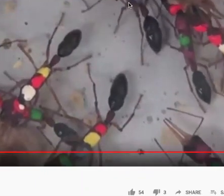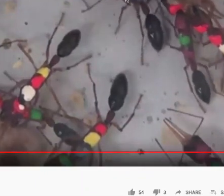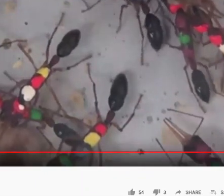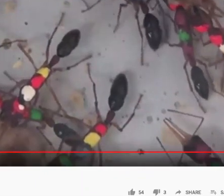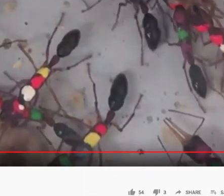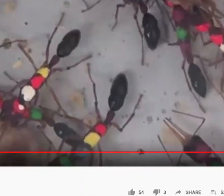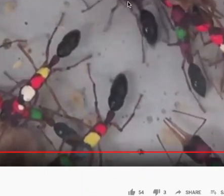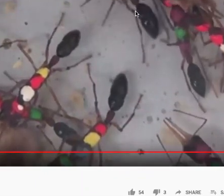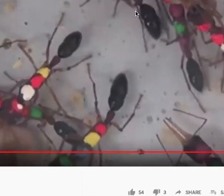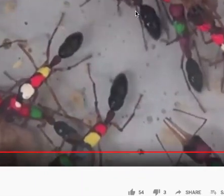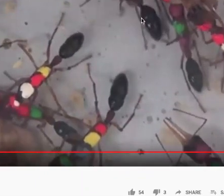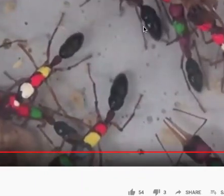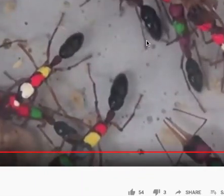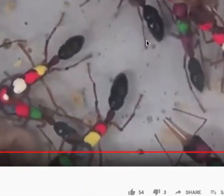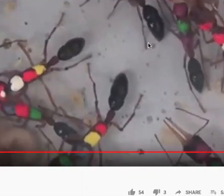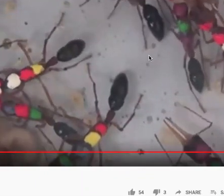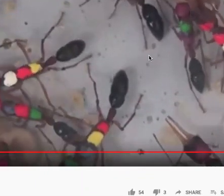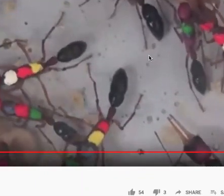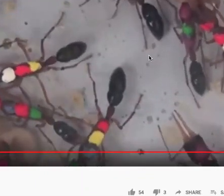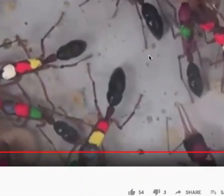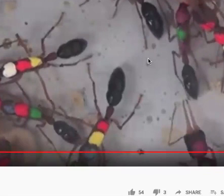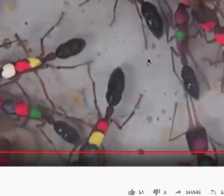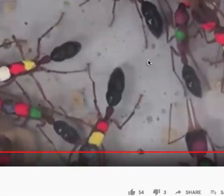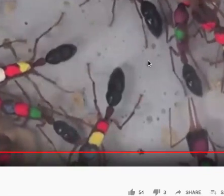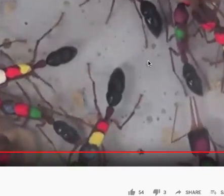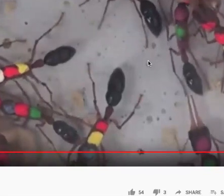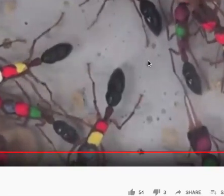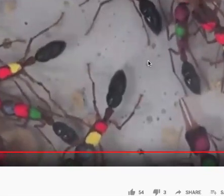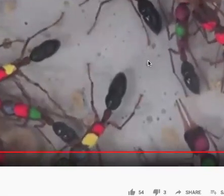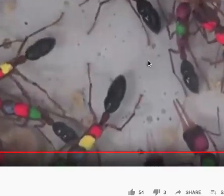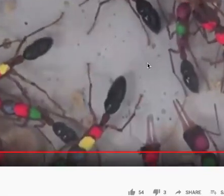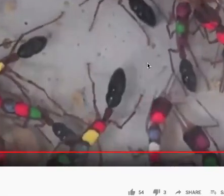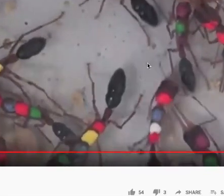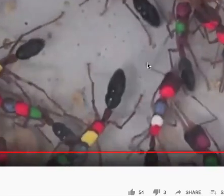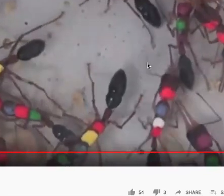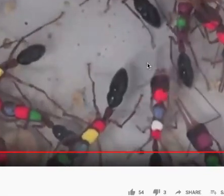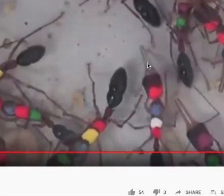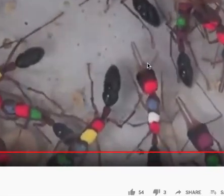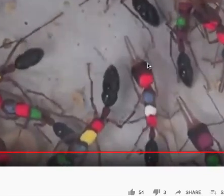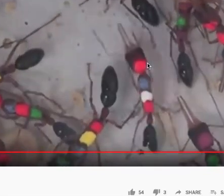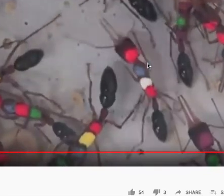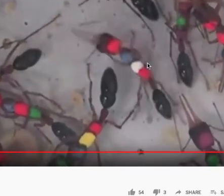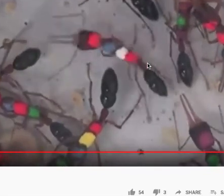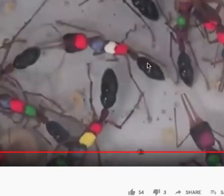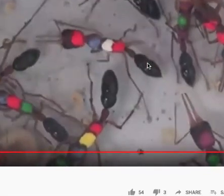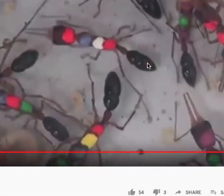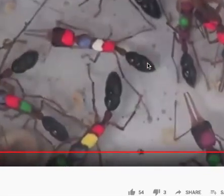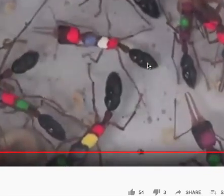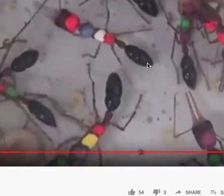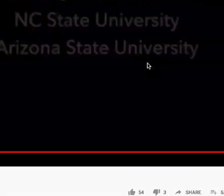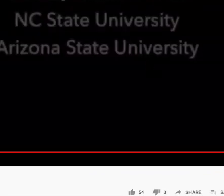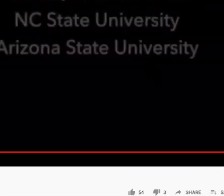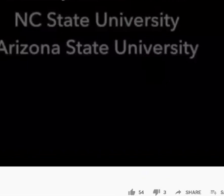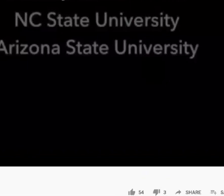Okay. So this one getting bitten will not become the queen. And sometimes they'll carry these ants around for up to a day